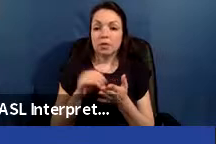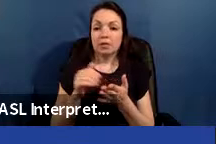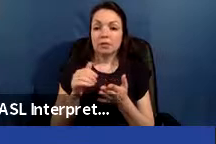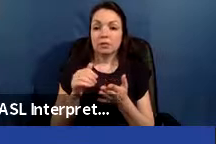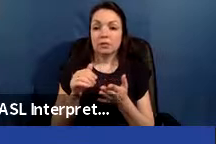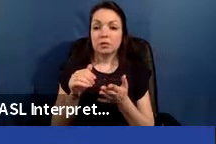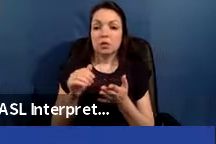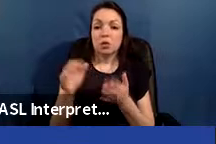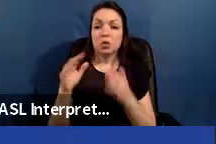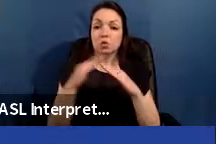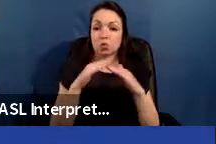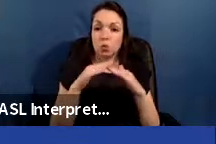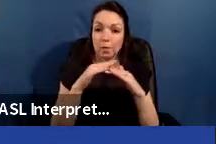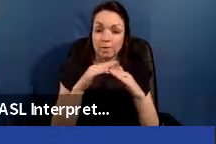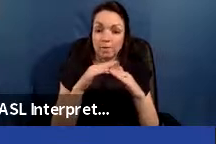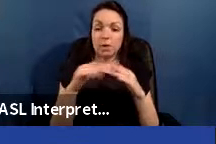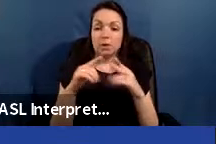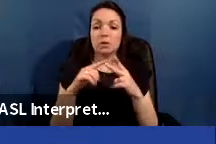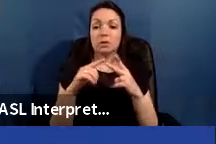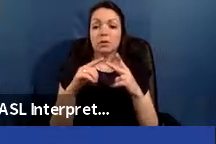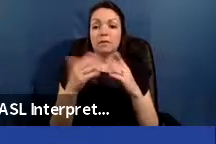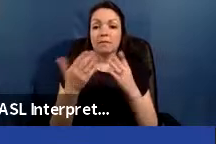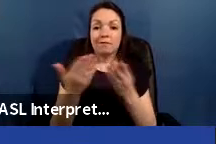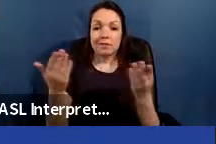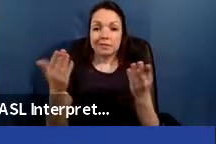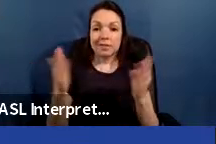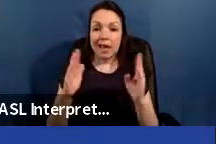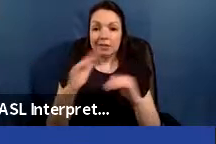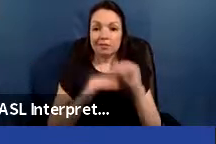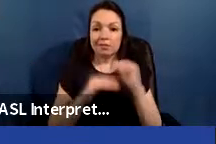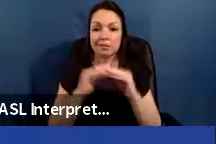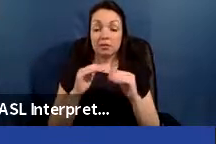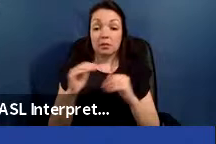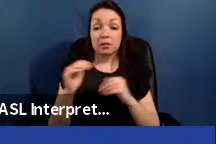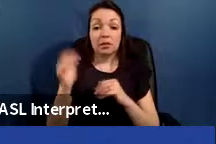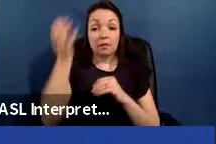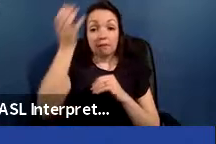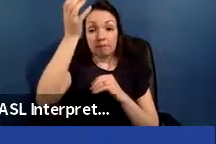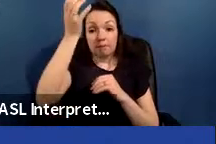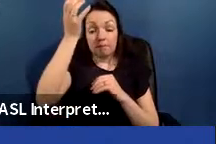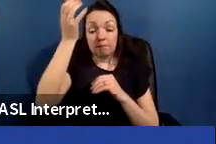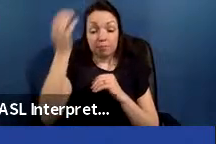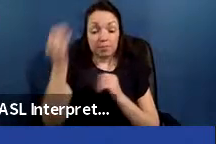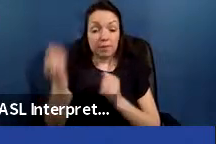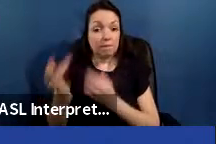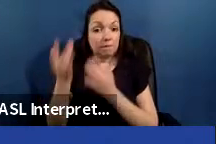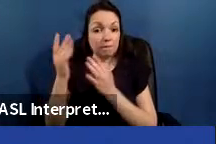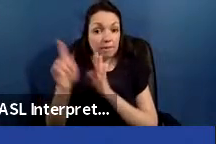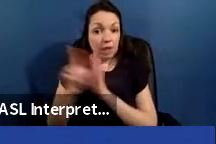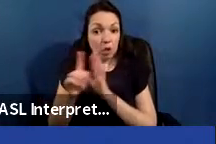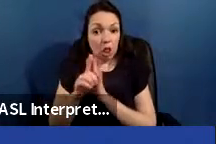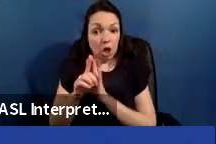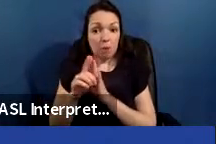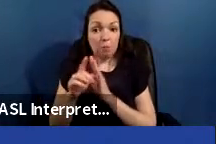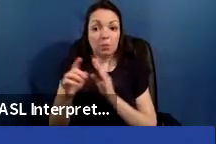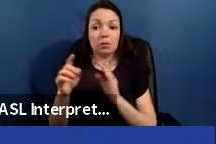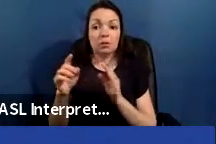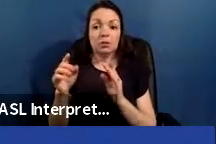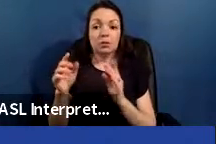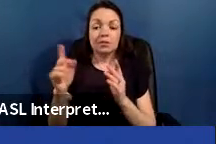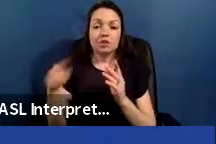got roofs, facades, and fire alarm systems. It's just a deferred need of